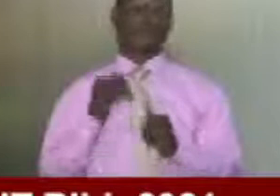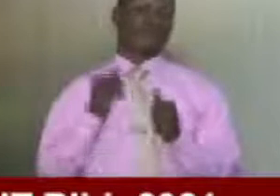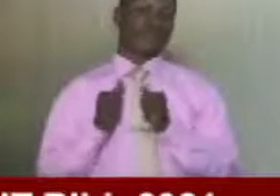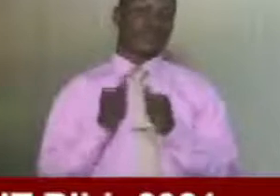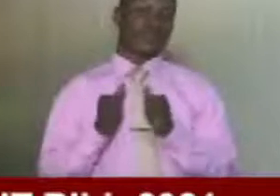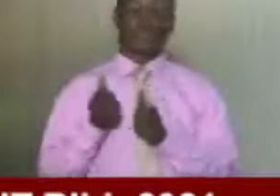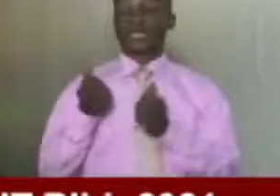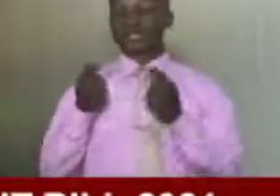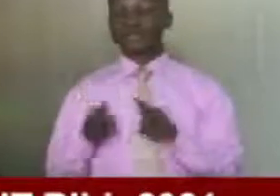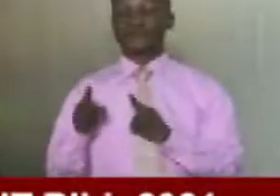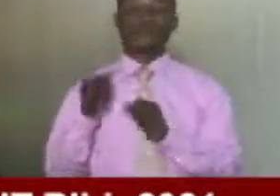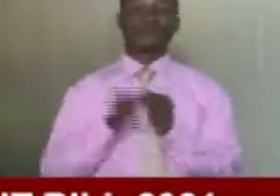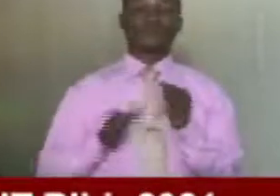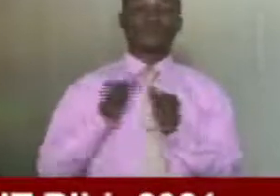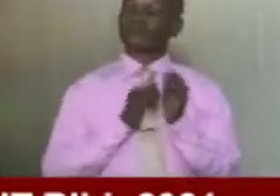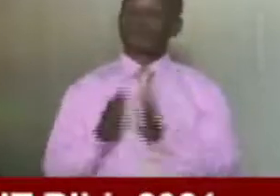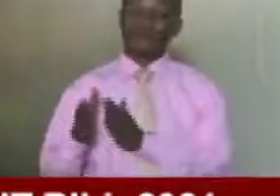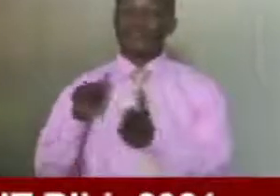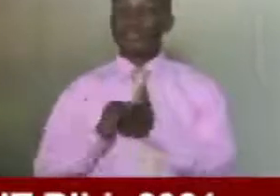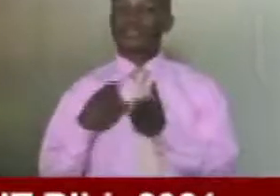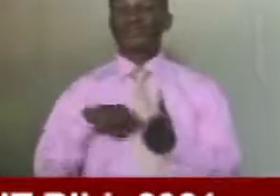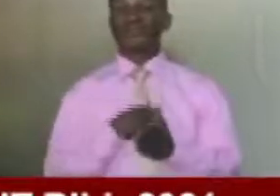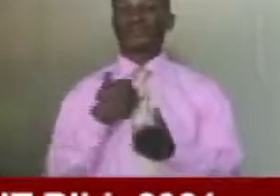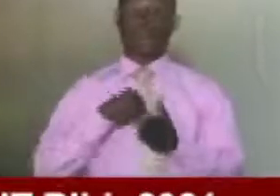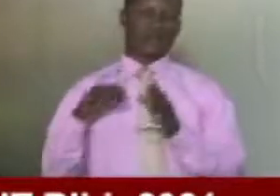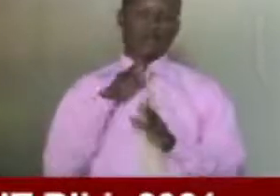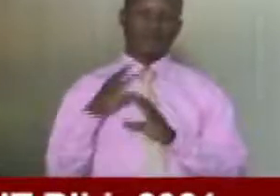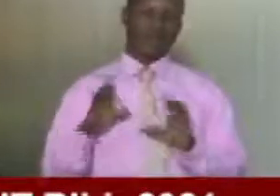integrity of the preparations and conduct of elections.